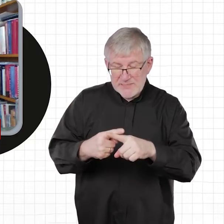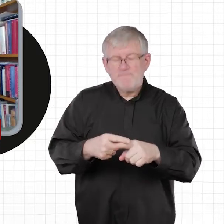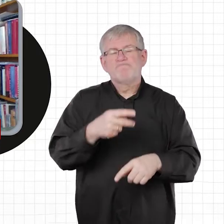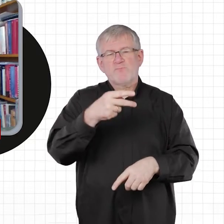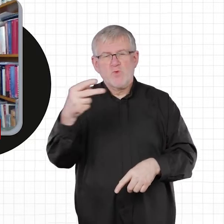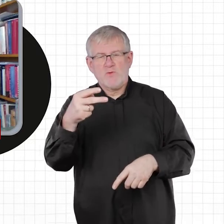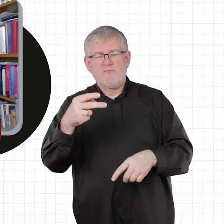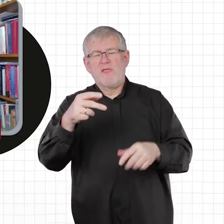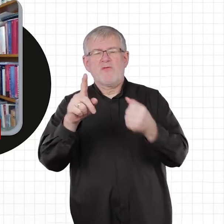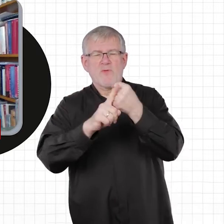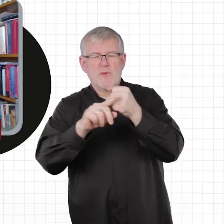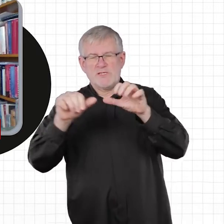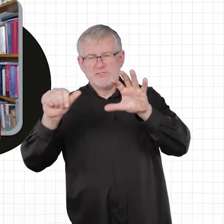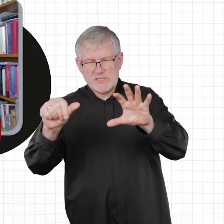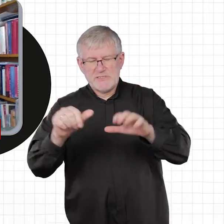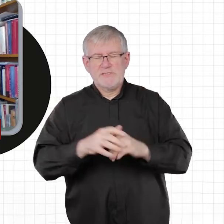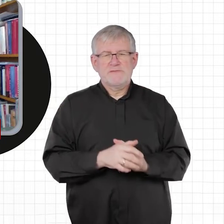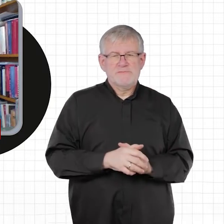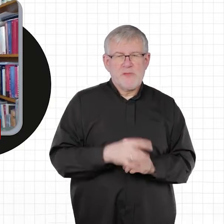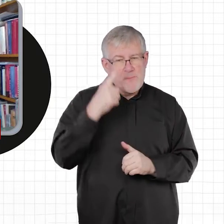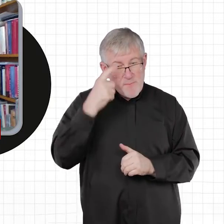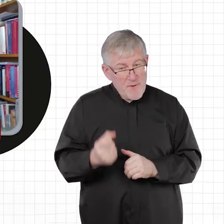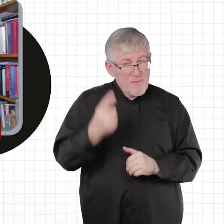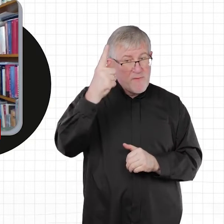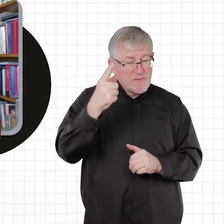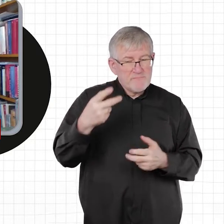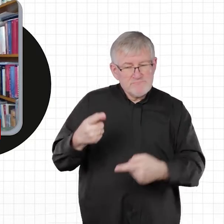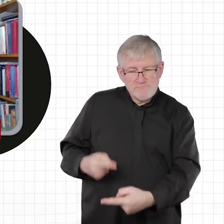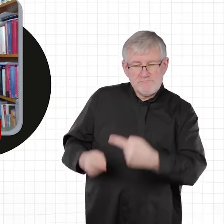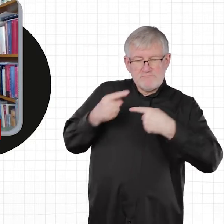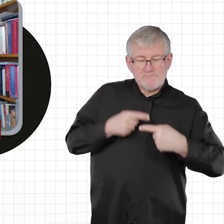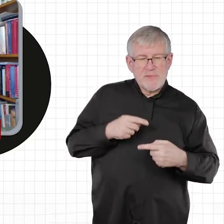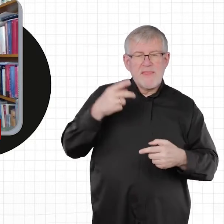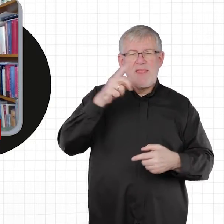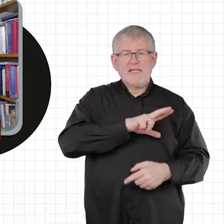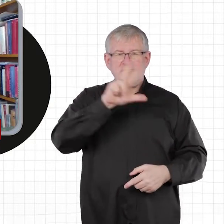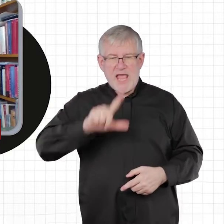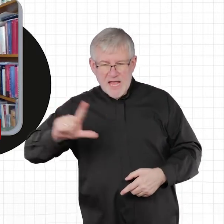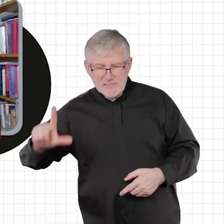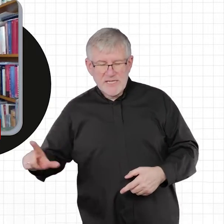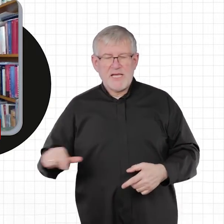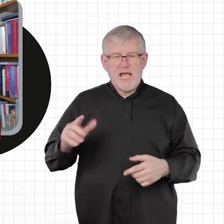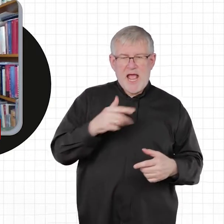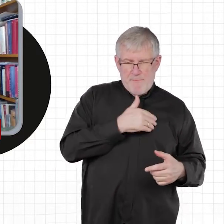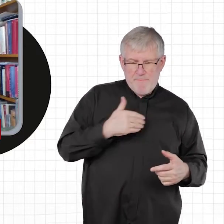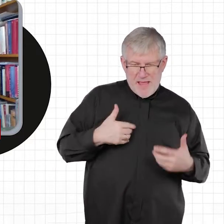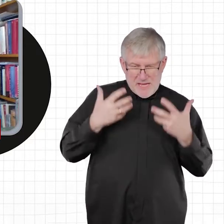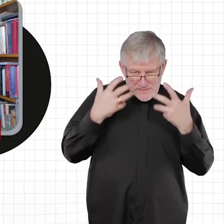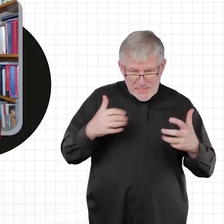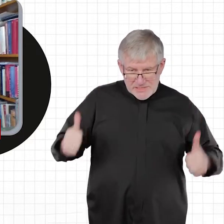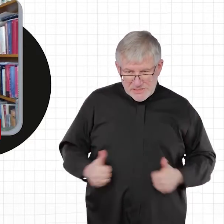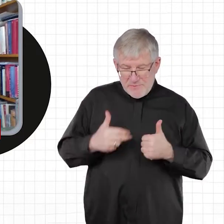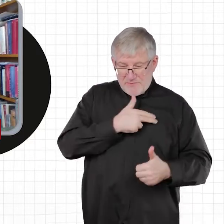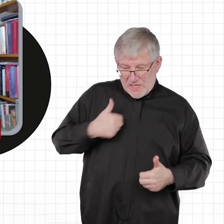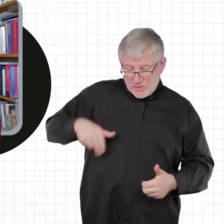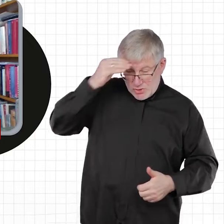they kind of cannot say, no, we don't want to, because all the teenagers are so excited. So they're demanding their